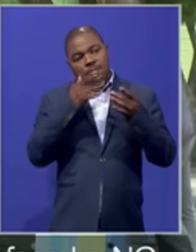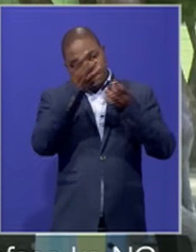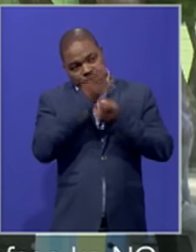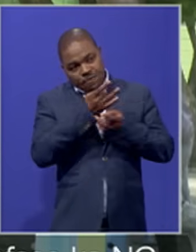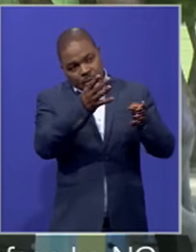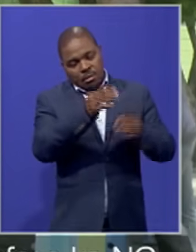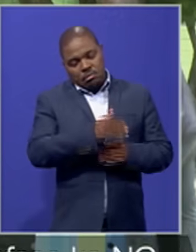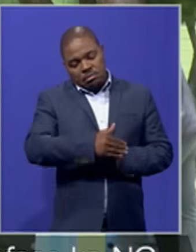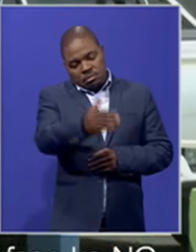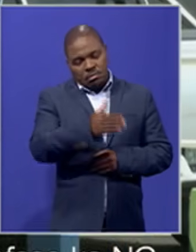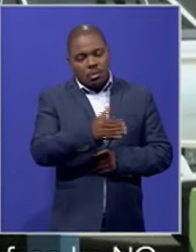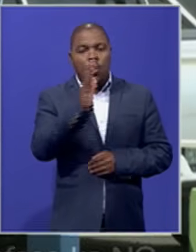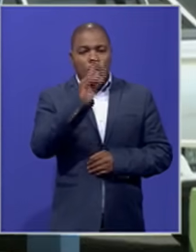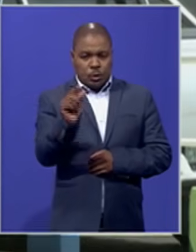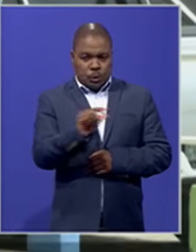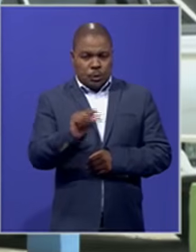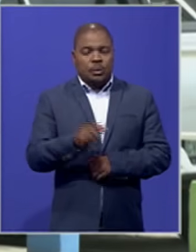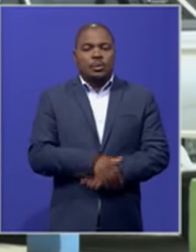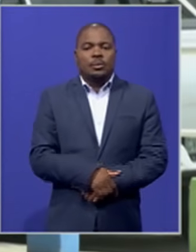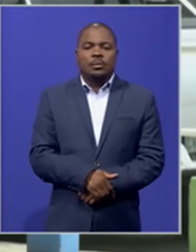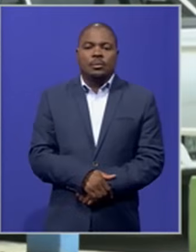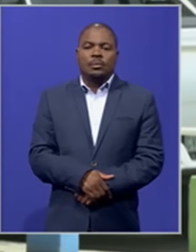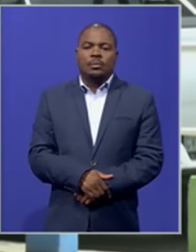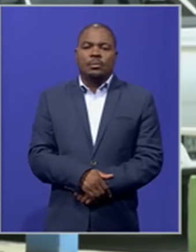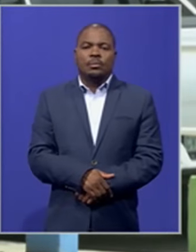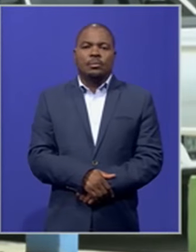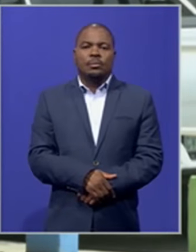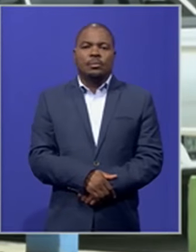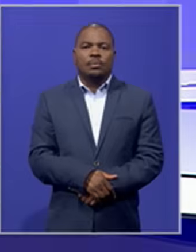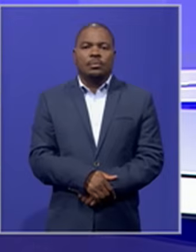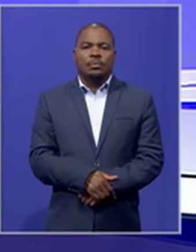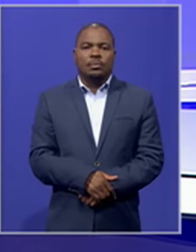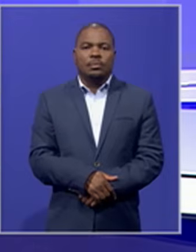sa fediseng pelo. Manga di kgansa SABC Kimberley.